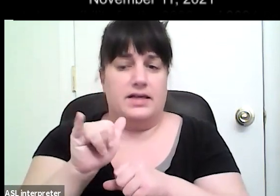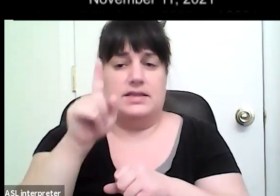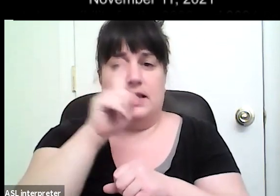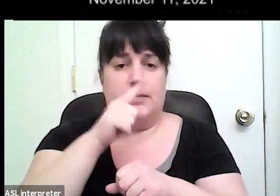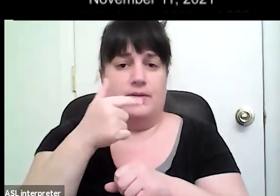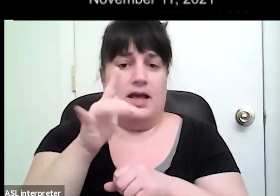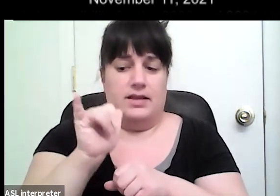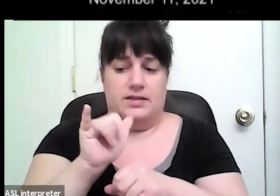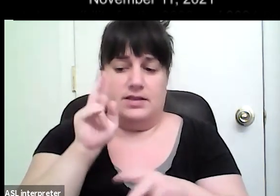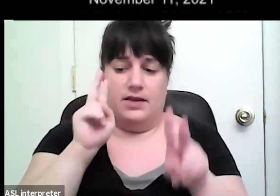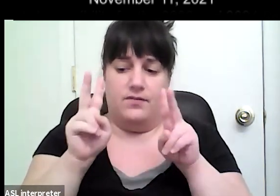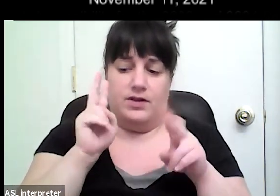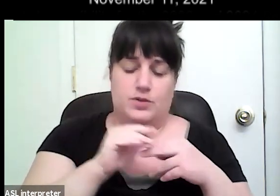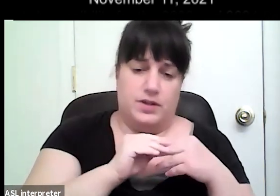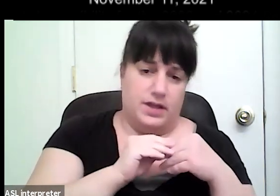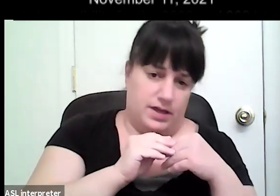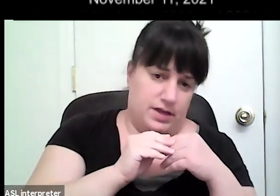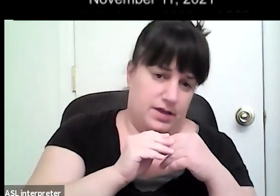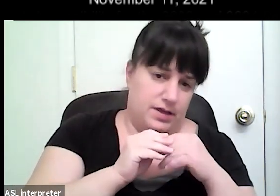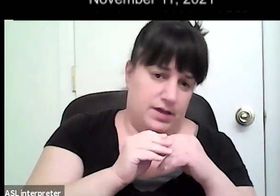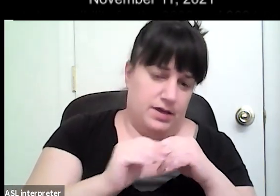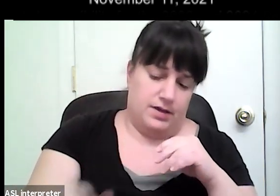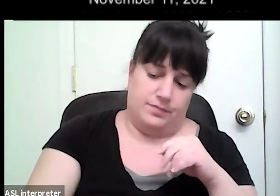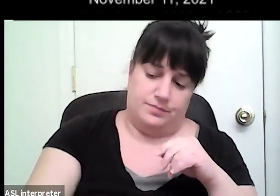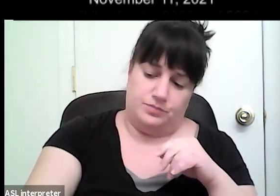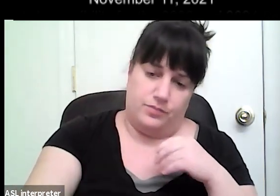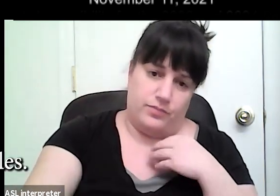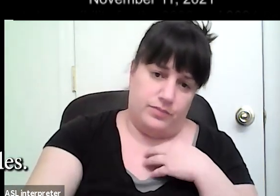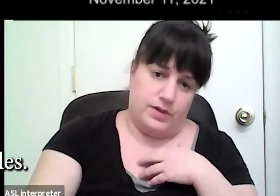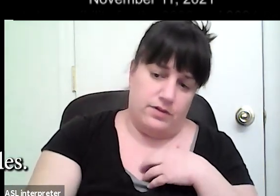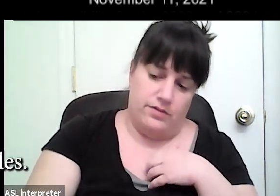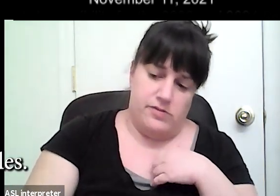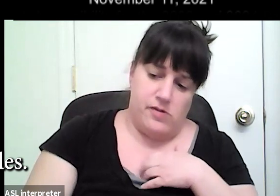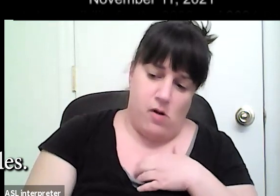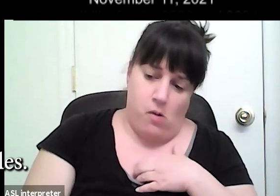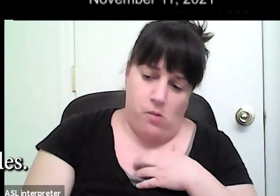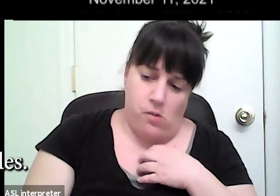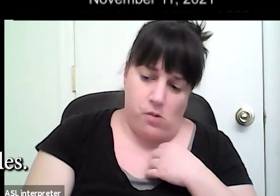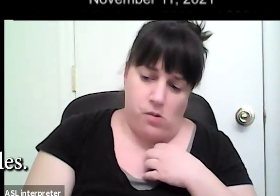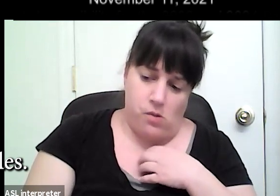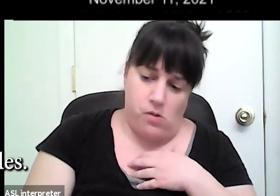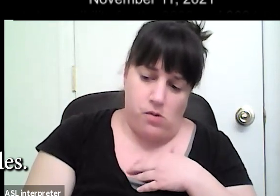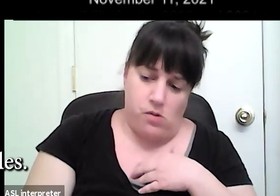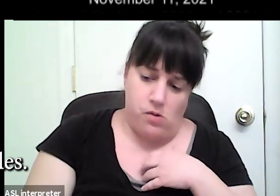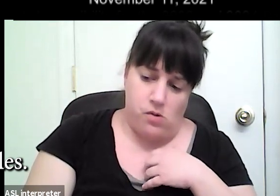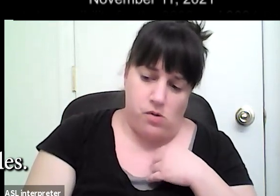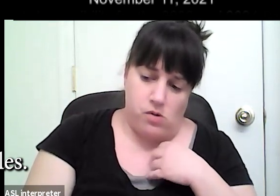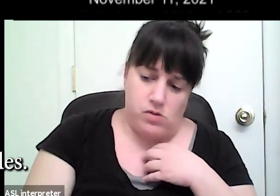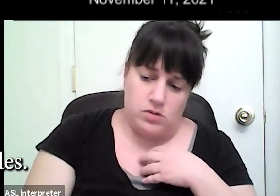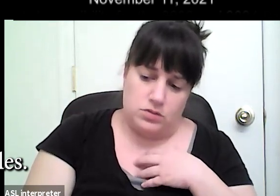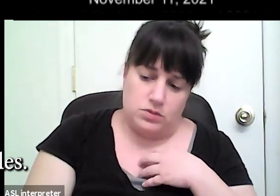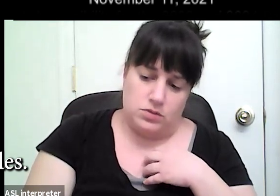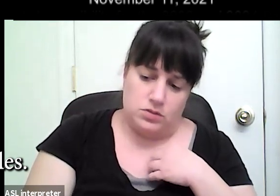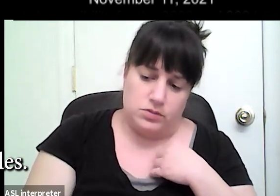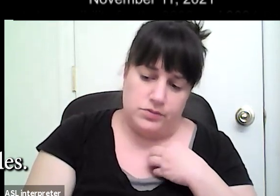visually on this video. Unfortunately, I haven't placed the sound yet. Slide 13. Black hole catalog. But also I've added